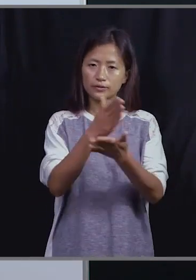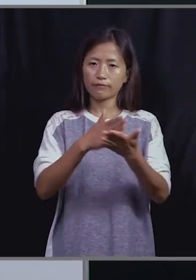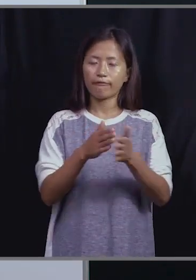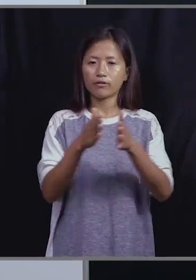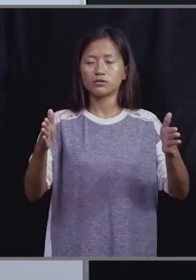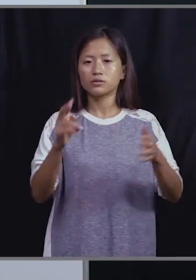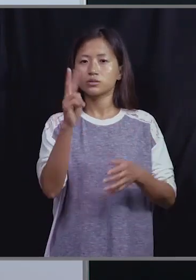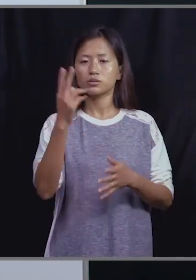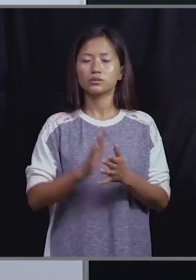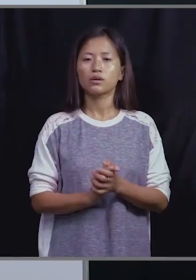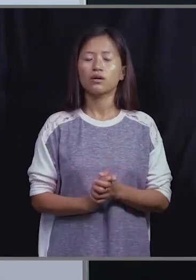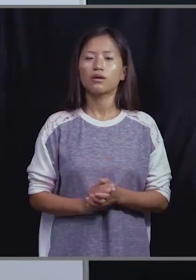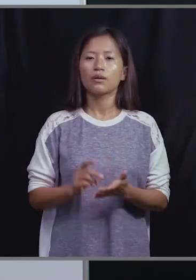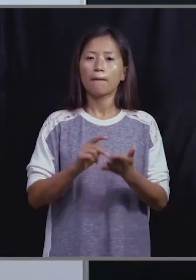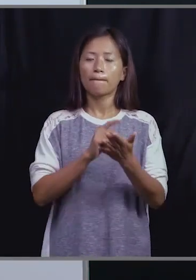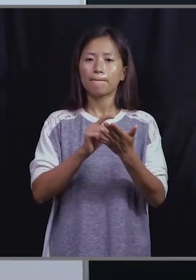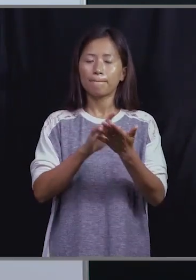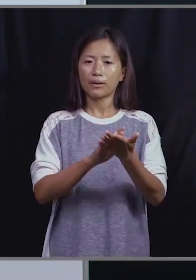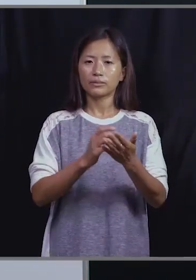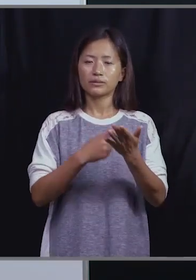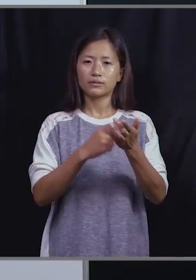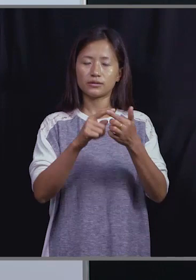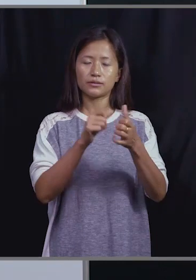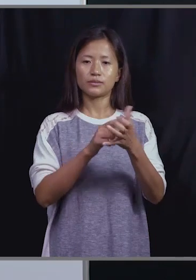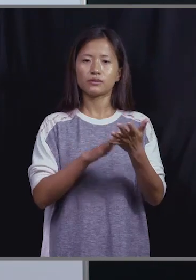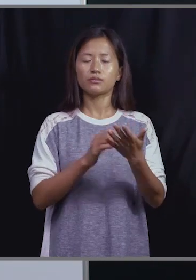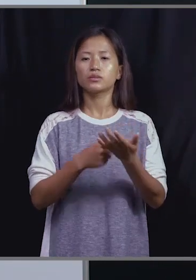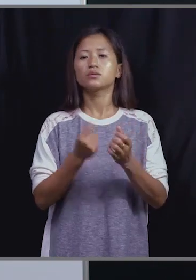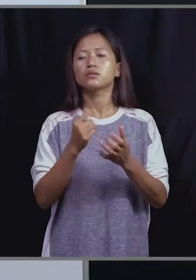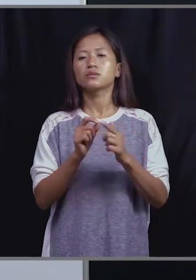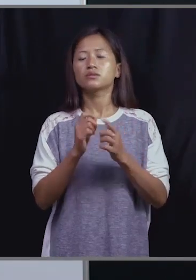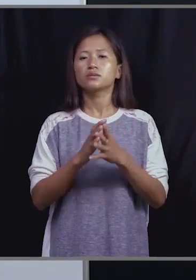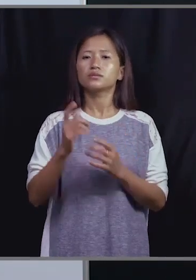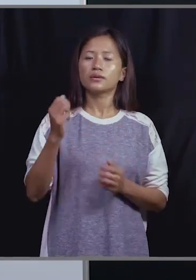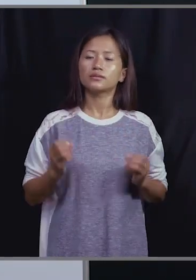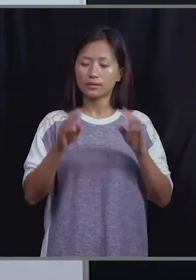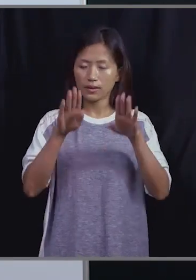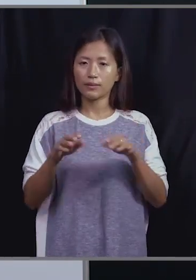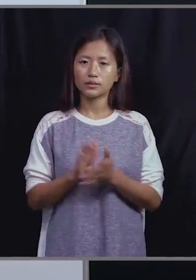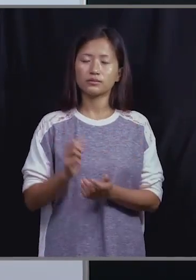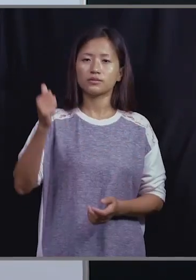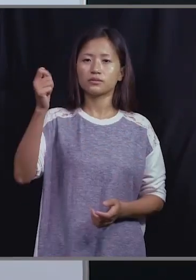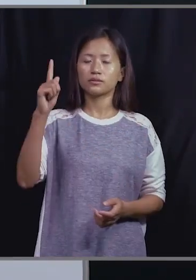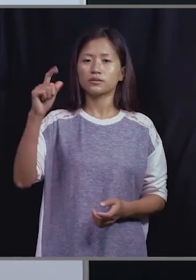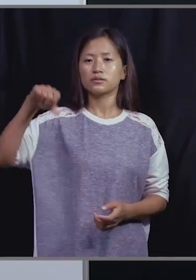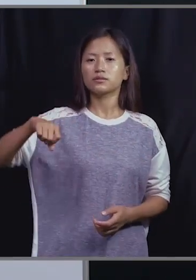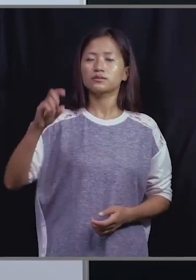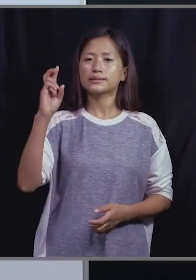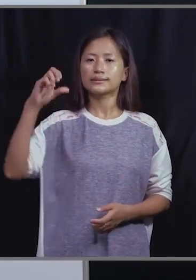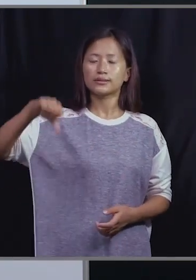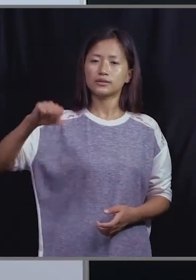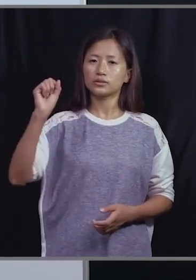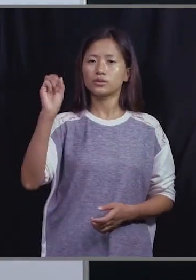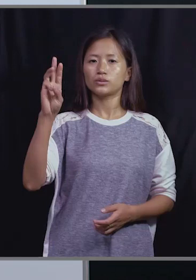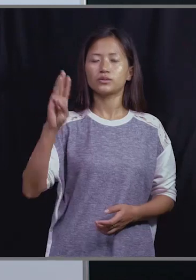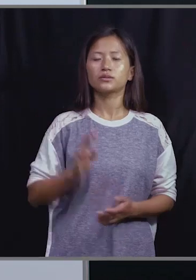this Czech Republic and the Slovakian Republic that happened in 1993. Okay, these 2 new